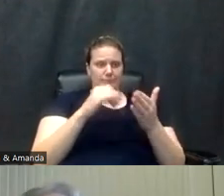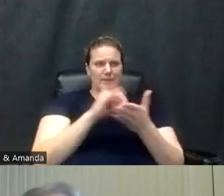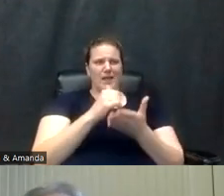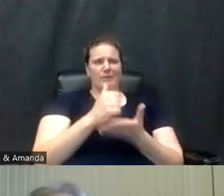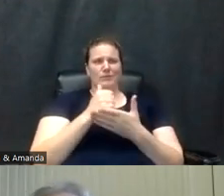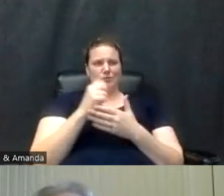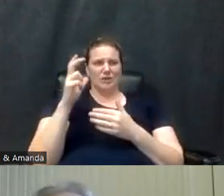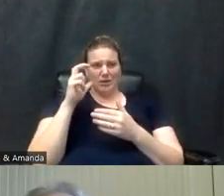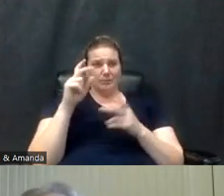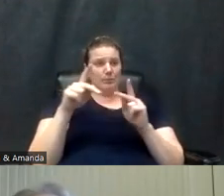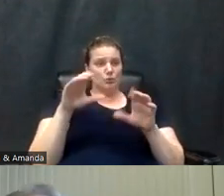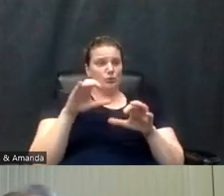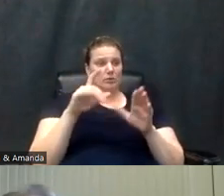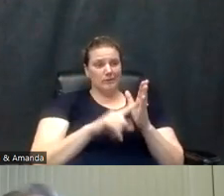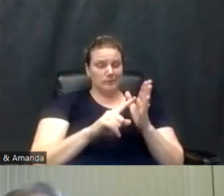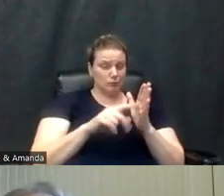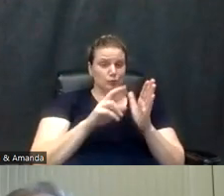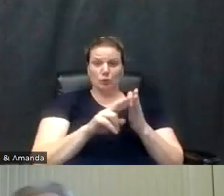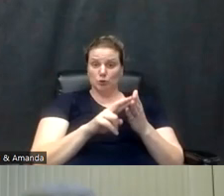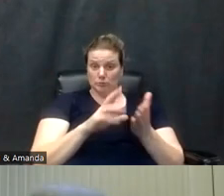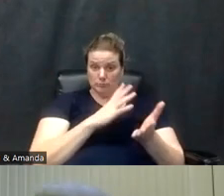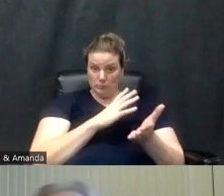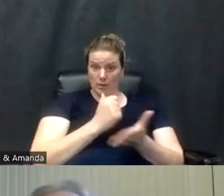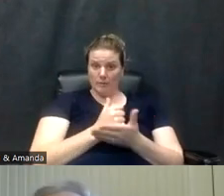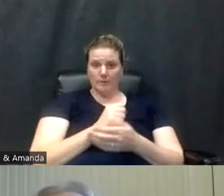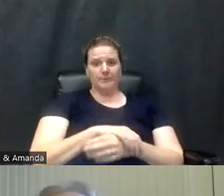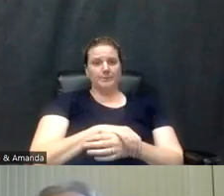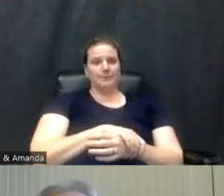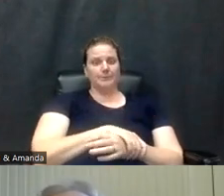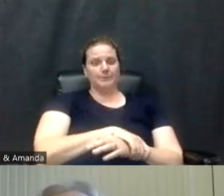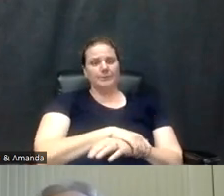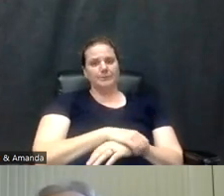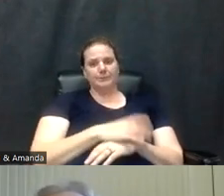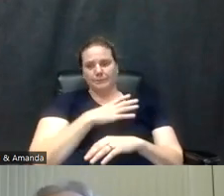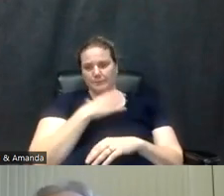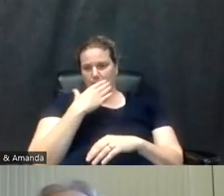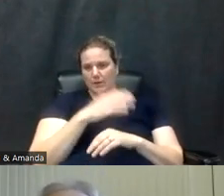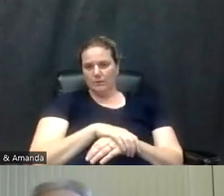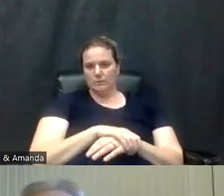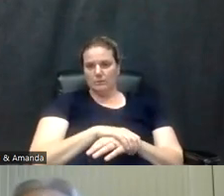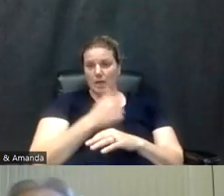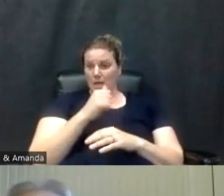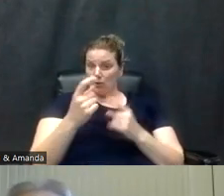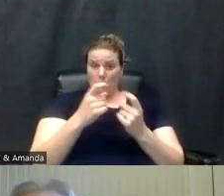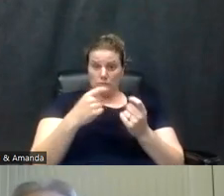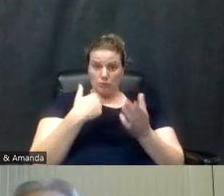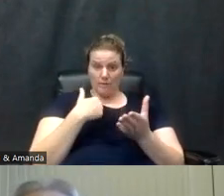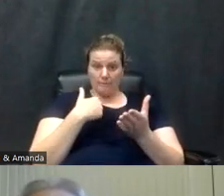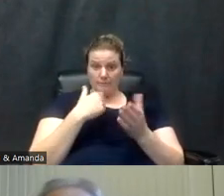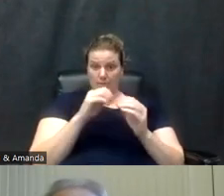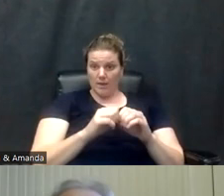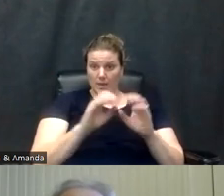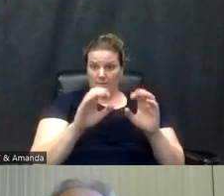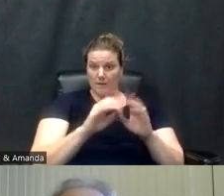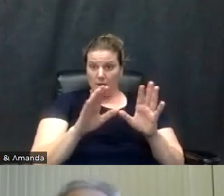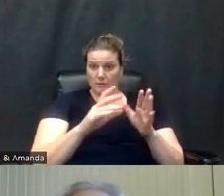from the people who are doing the investigations or the research. Thank you, Commissioner. Any questions? You have clarifying